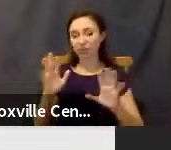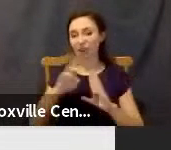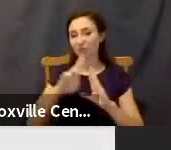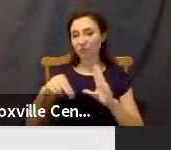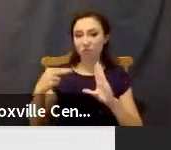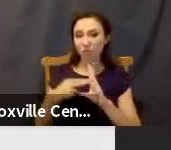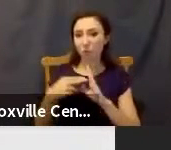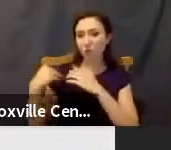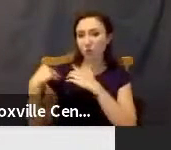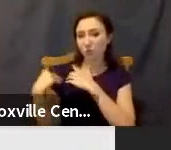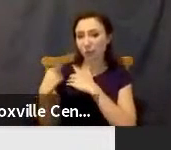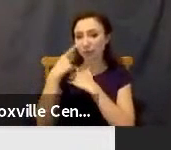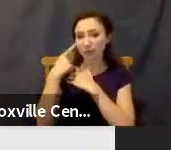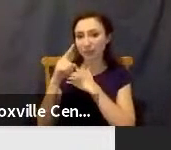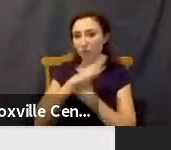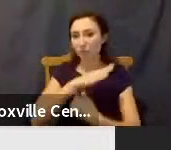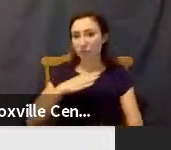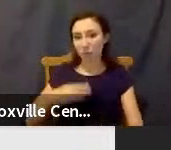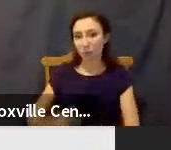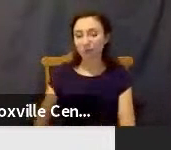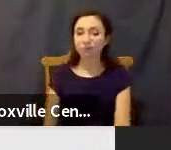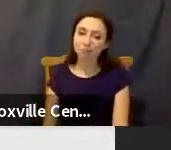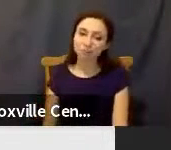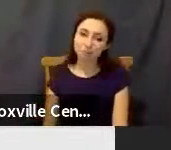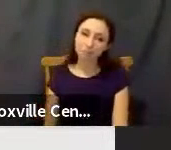and responsibilities.